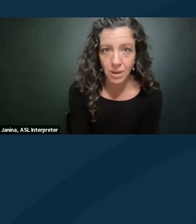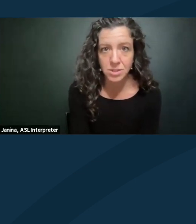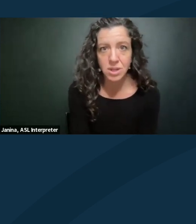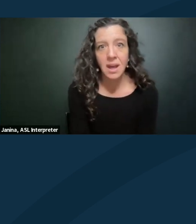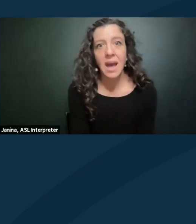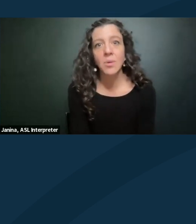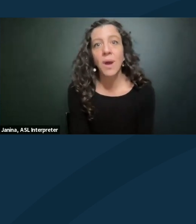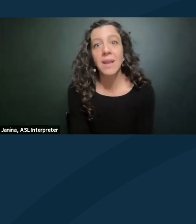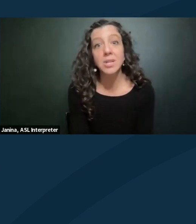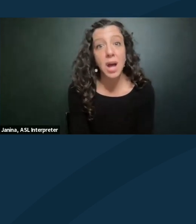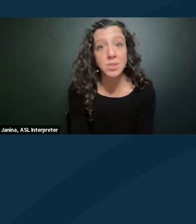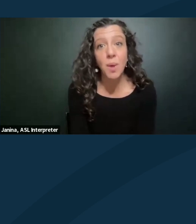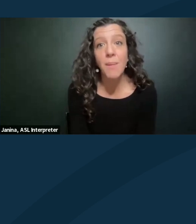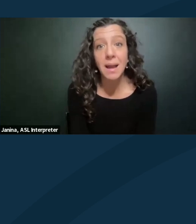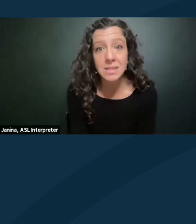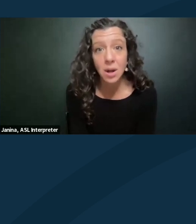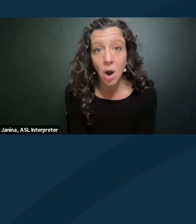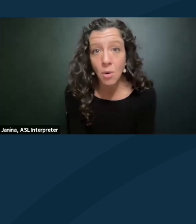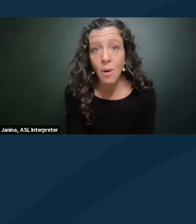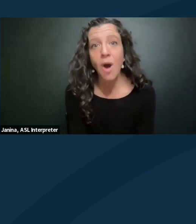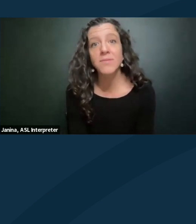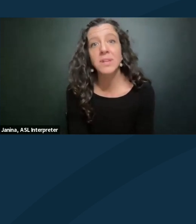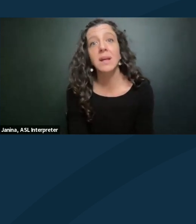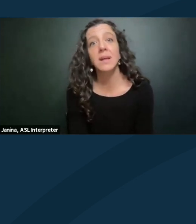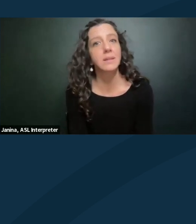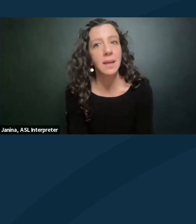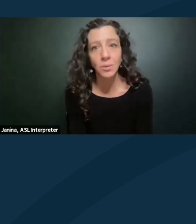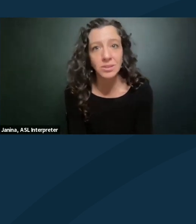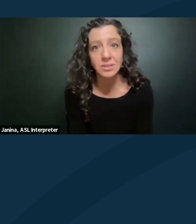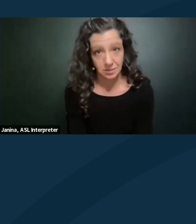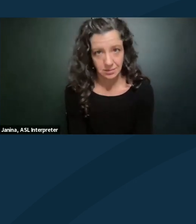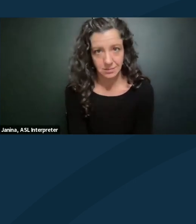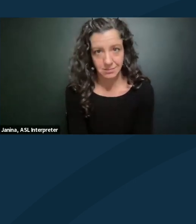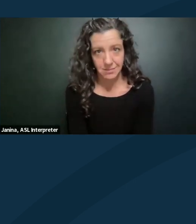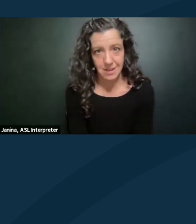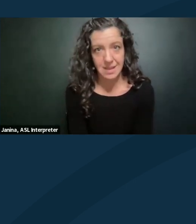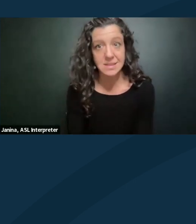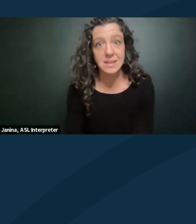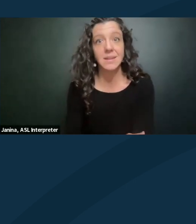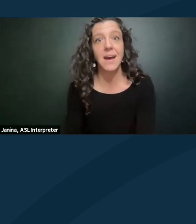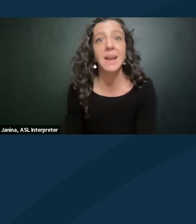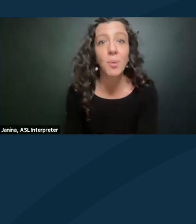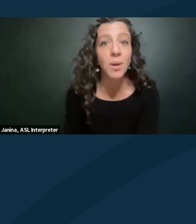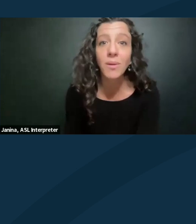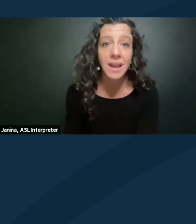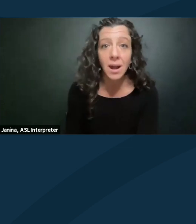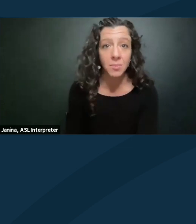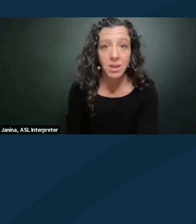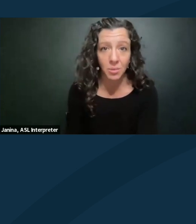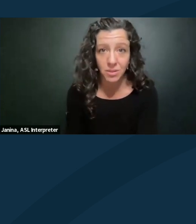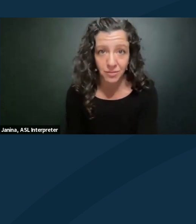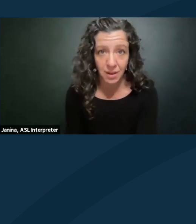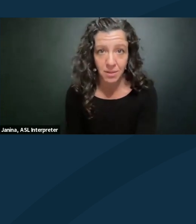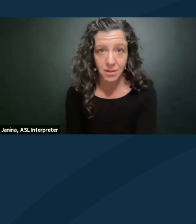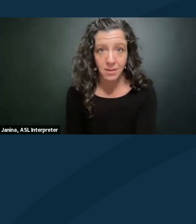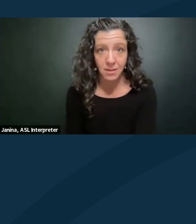own language. And when a child is brought back into their home, often language is at a point where they cannot